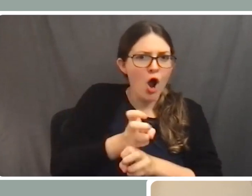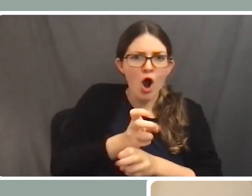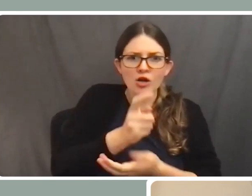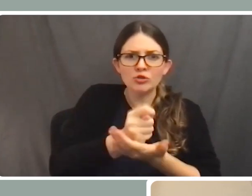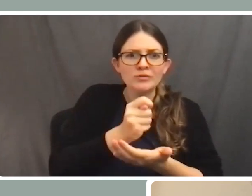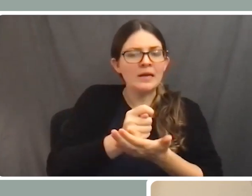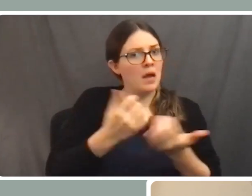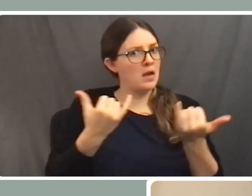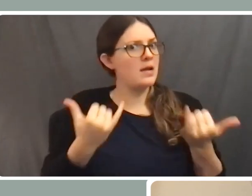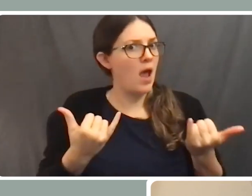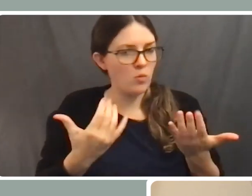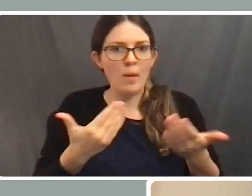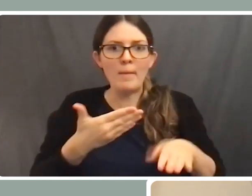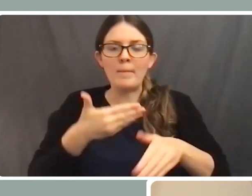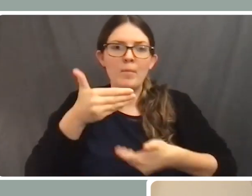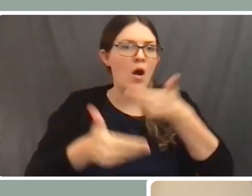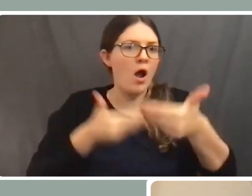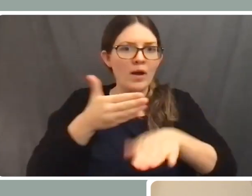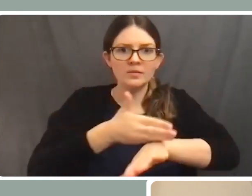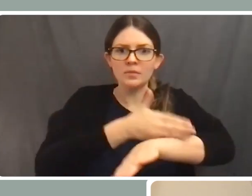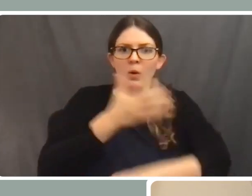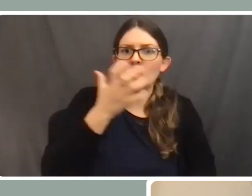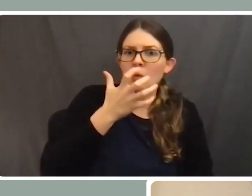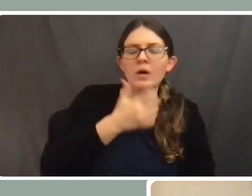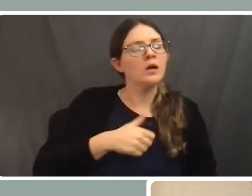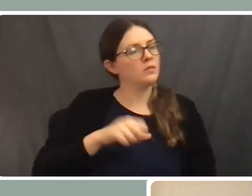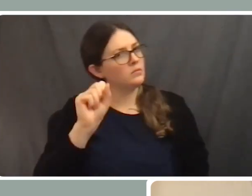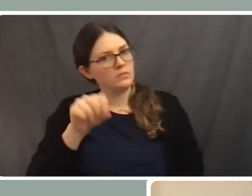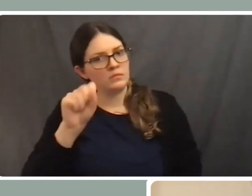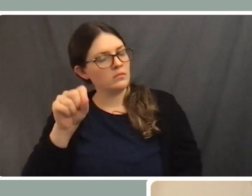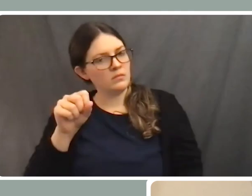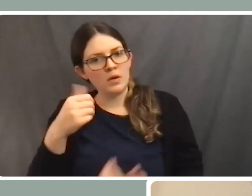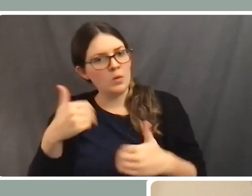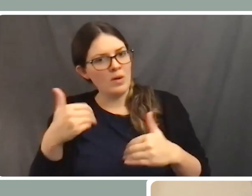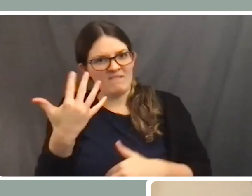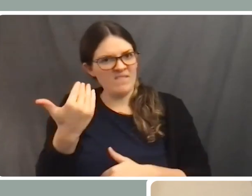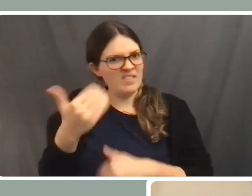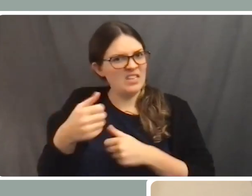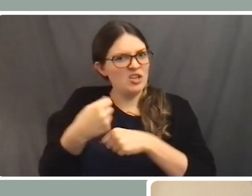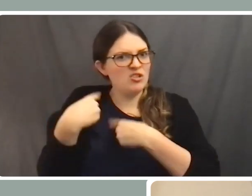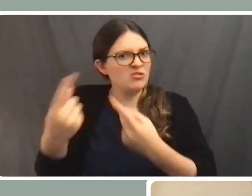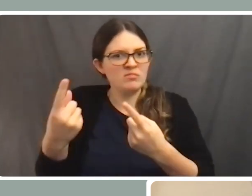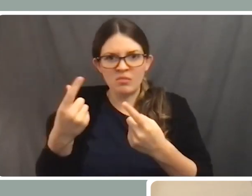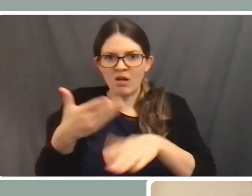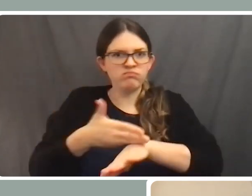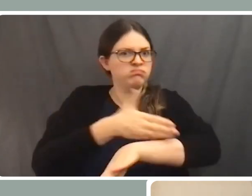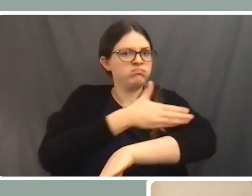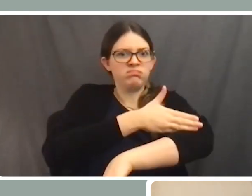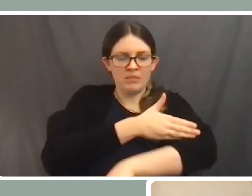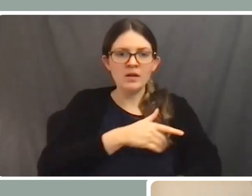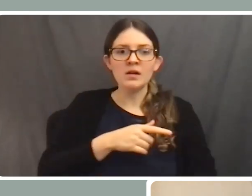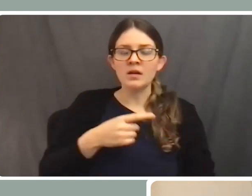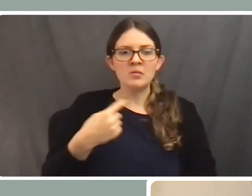you have to say, we're unbelievable. Unbelievable. This is when I look back. In 15 years, really. Just since 2005